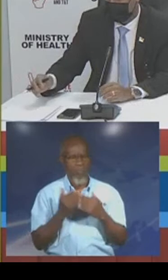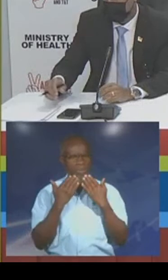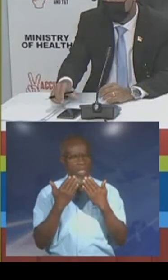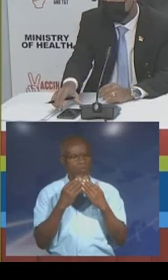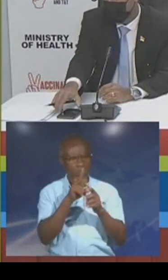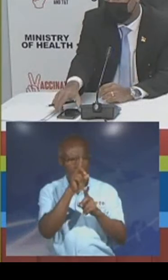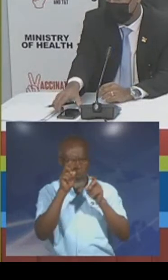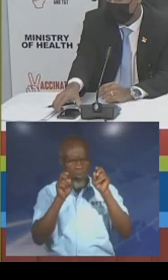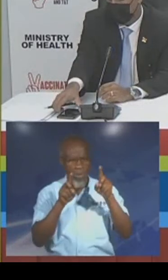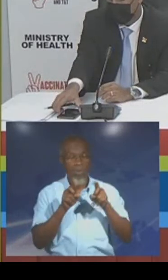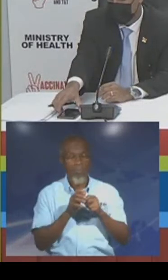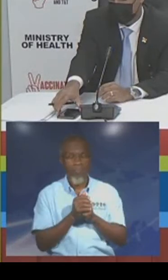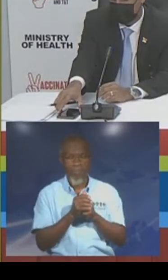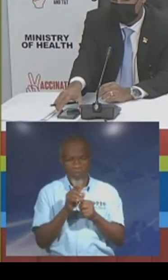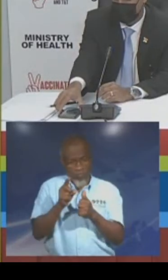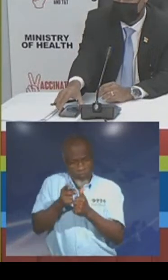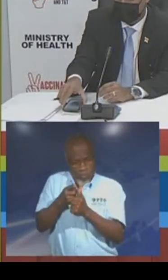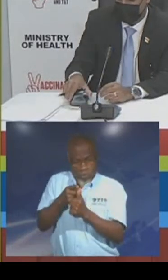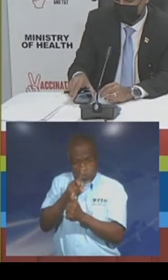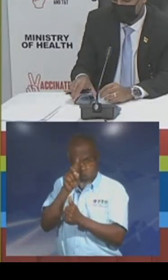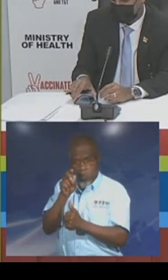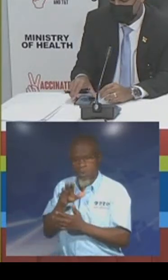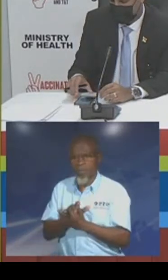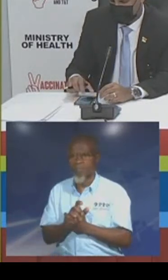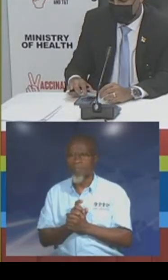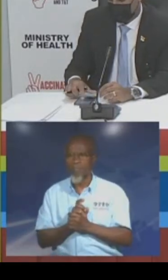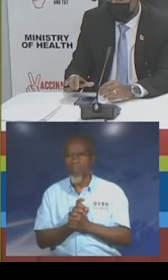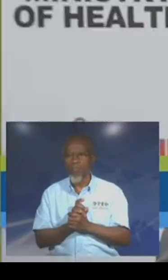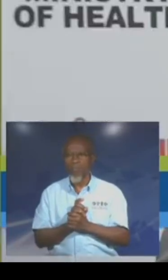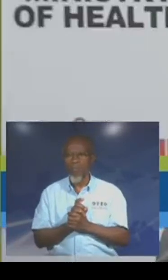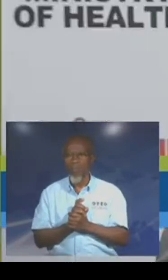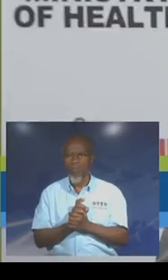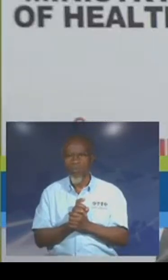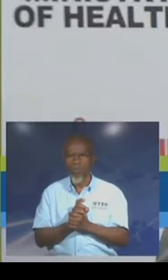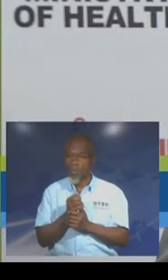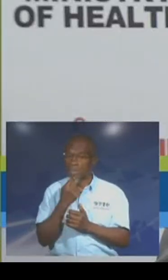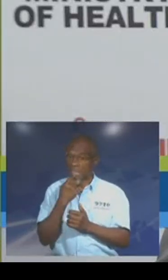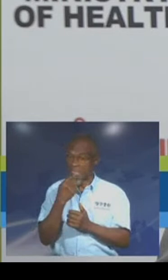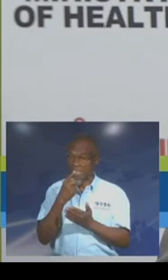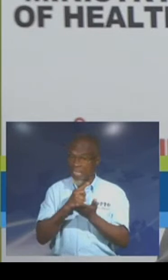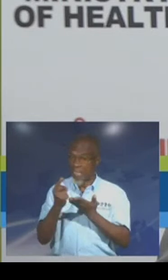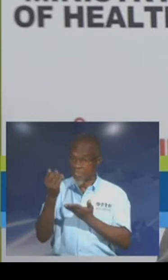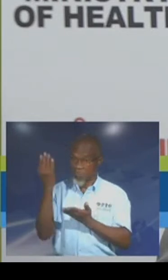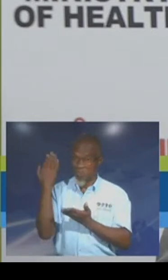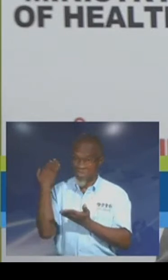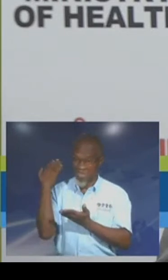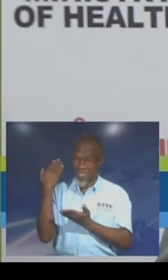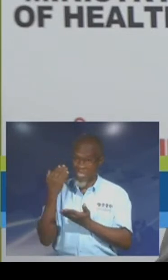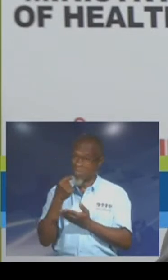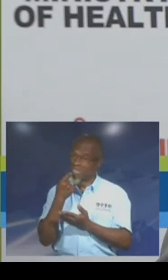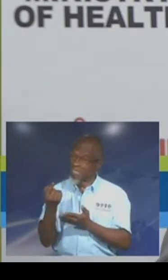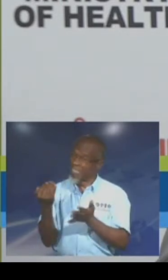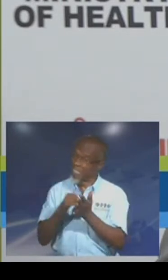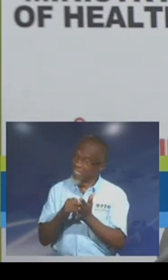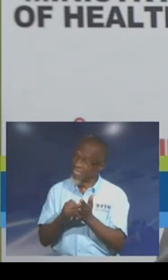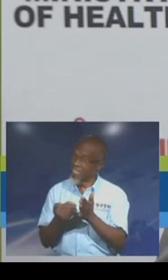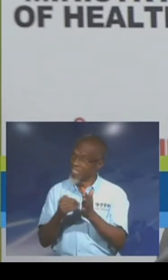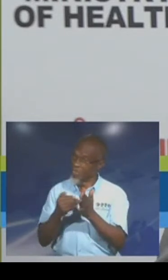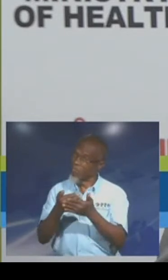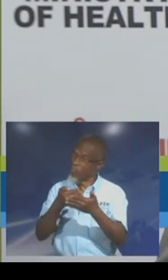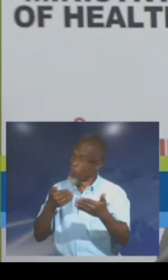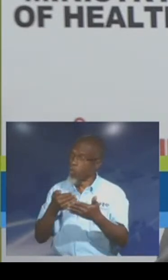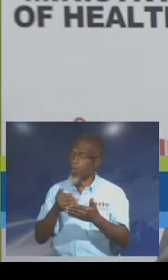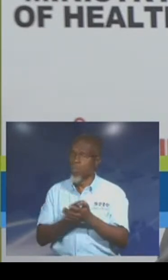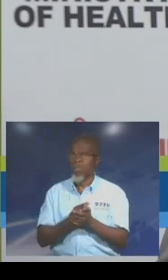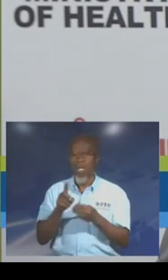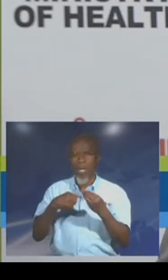Richard. So let's take the first question, which we addressed last week, and we have been addressing time and time again,